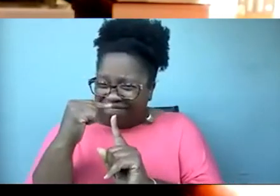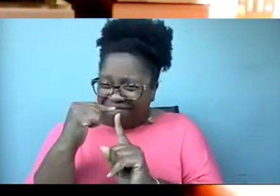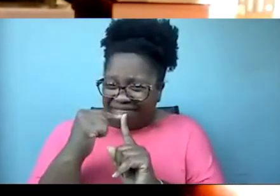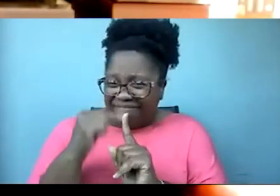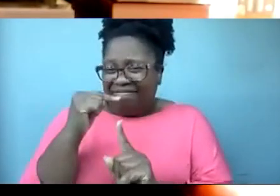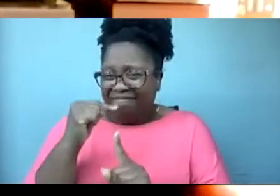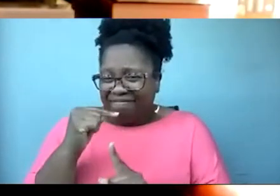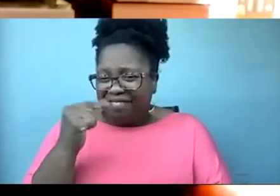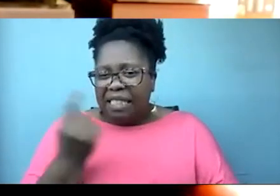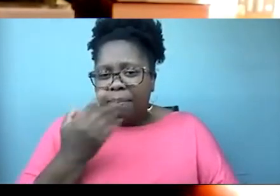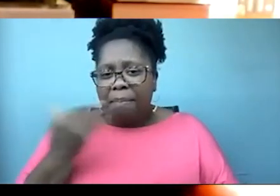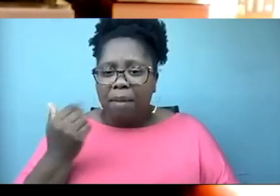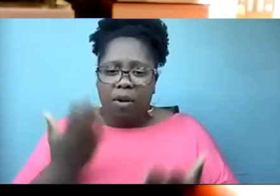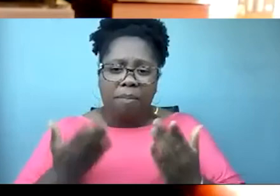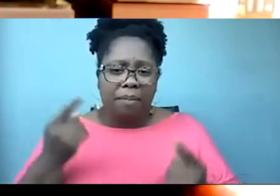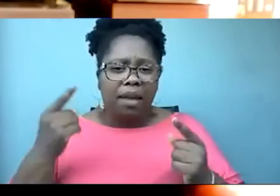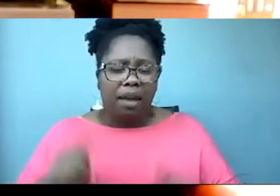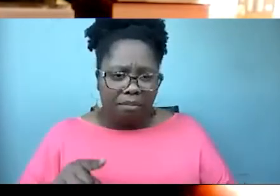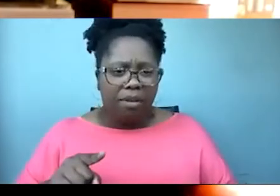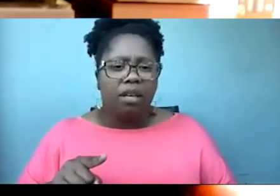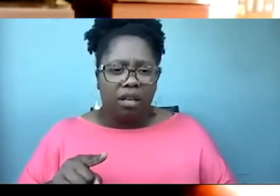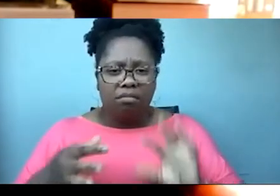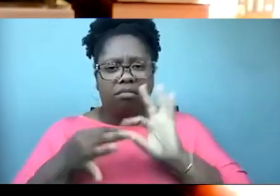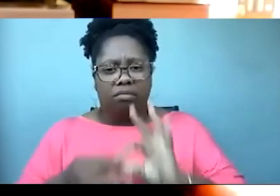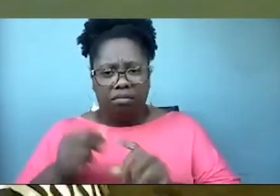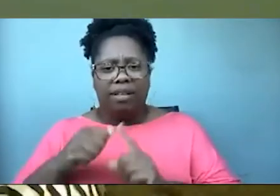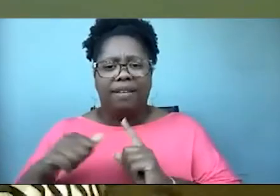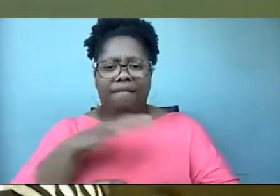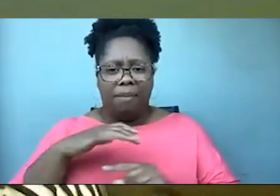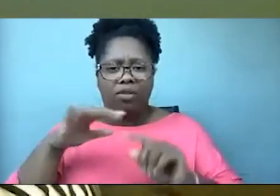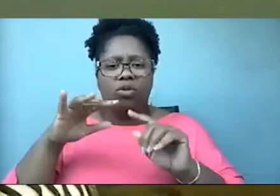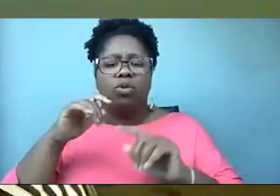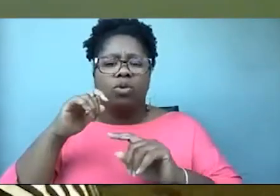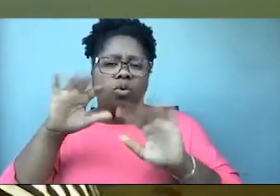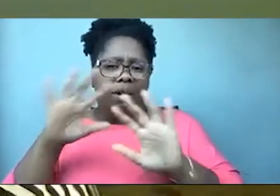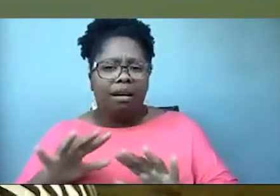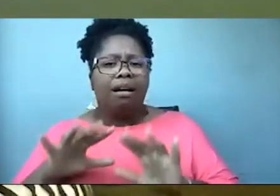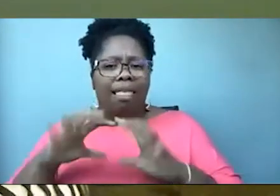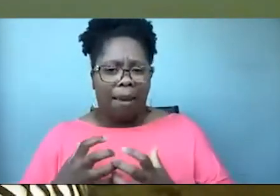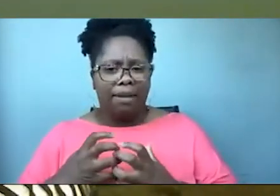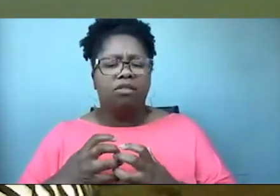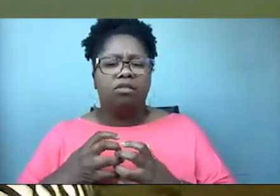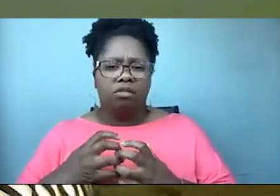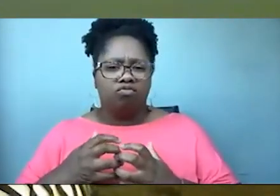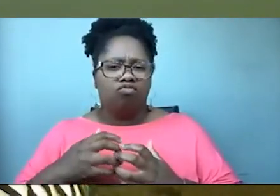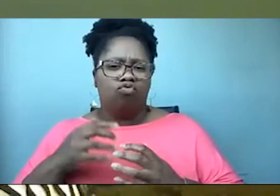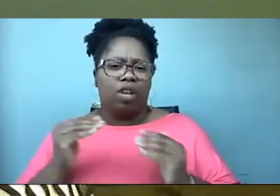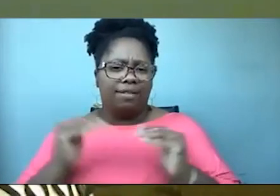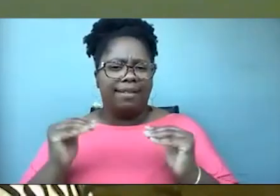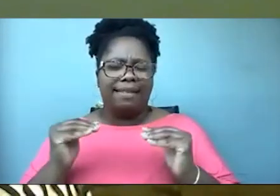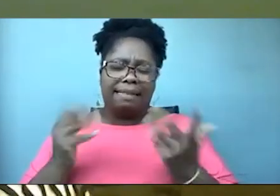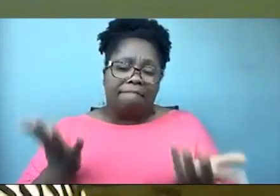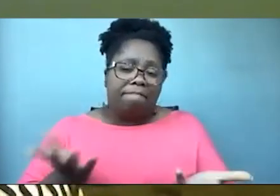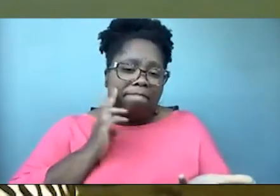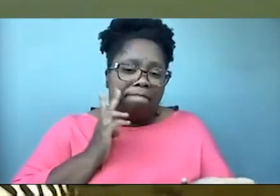justice. We'll have to see. And I see that the point is well taken, Peggy, about